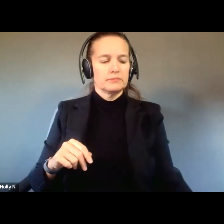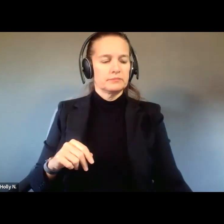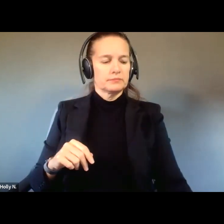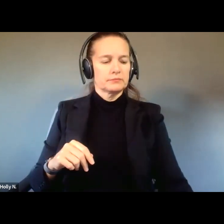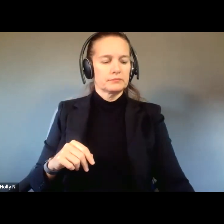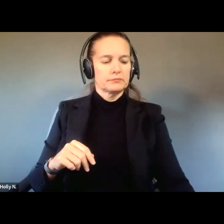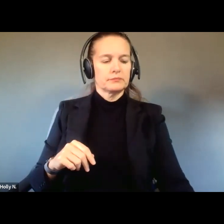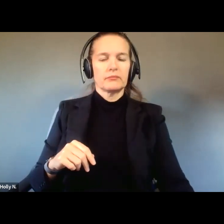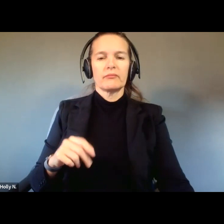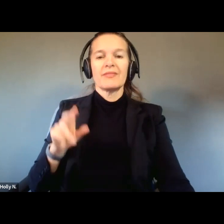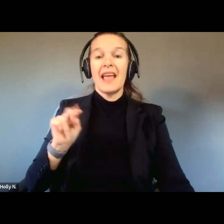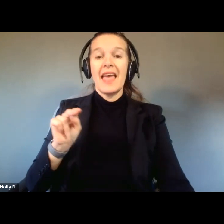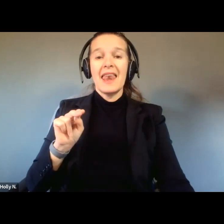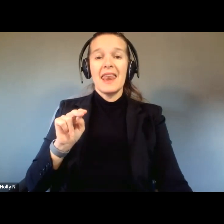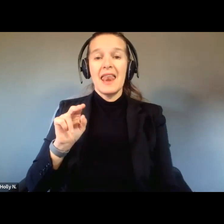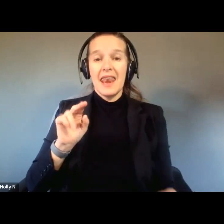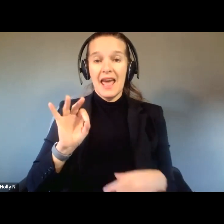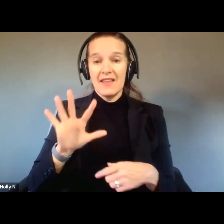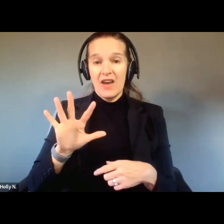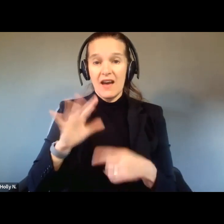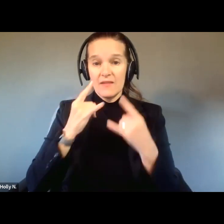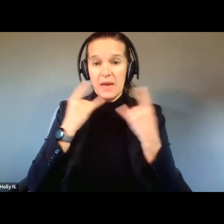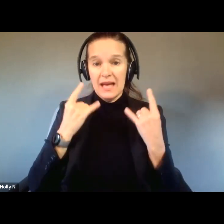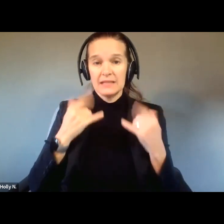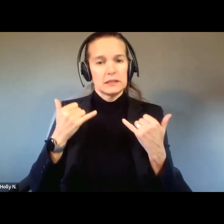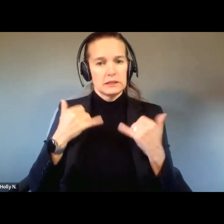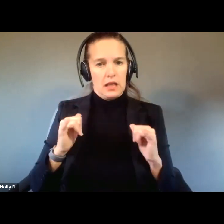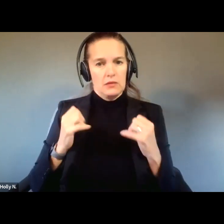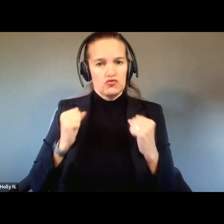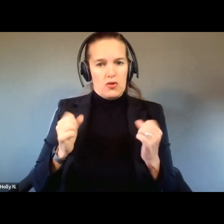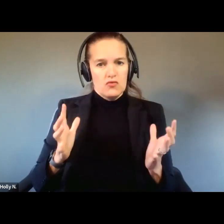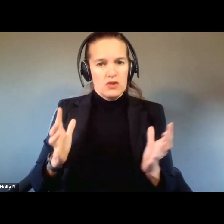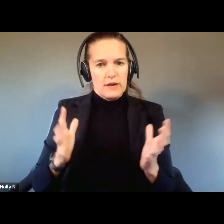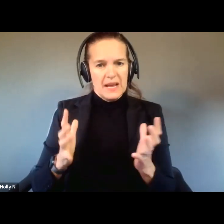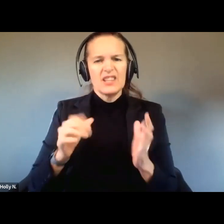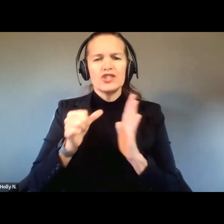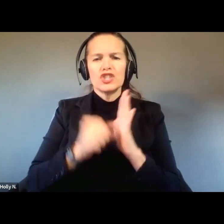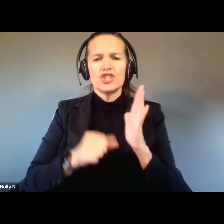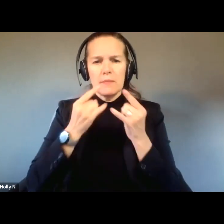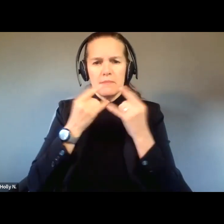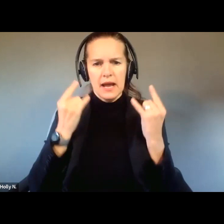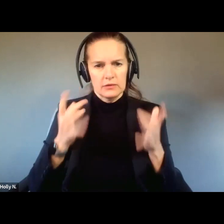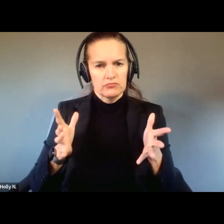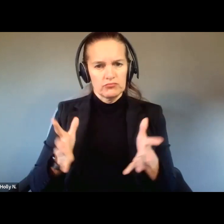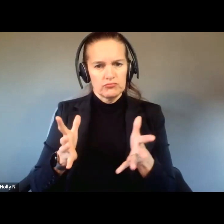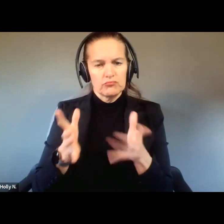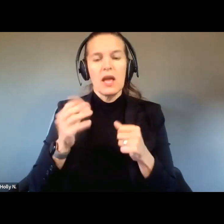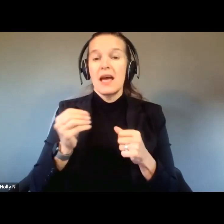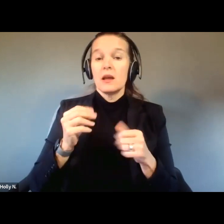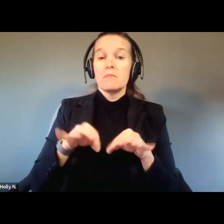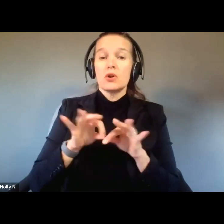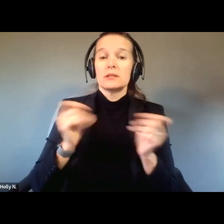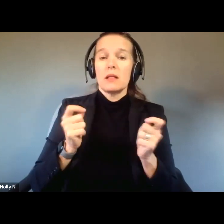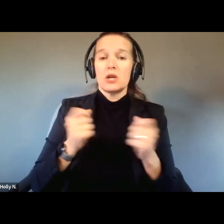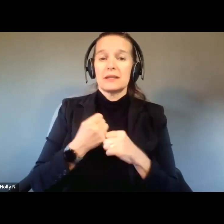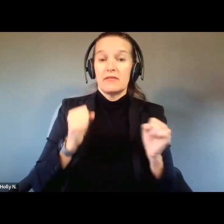High-quality surgical or N95 masks are still strongly recommended, and it's important that we celebrate safely. If you're sick, please